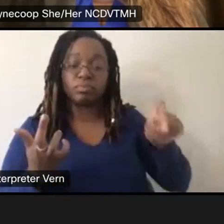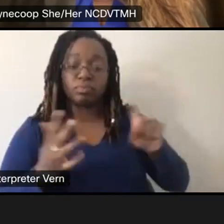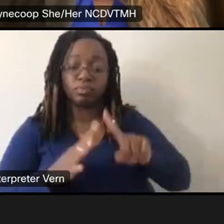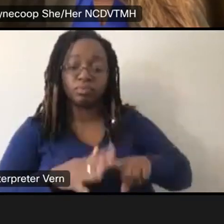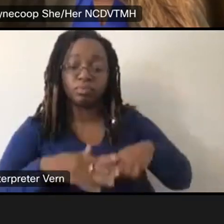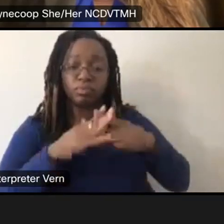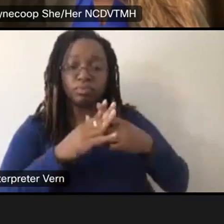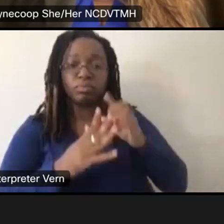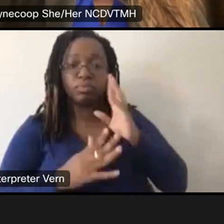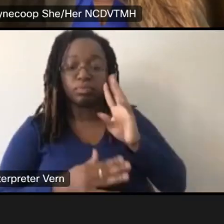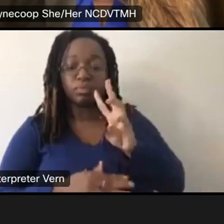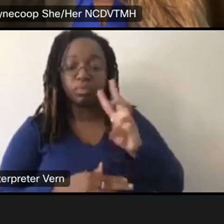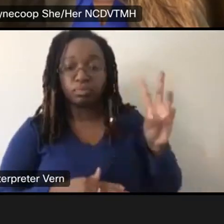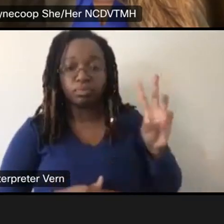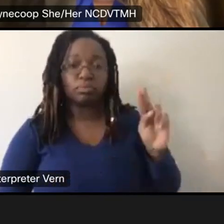website